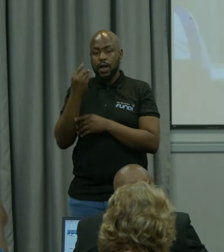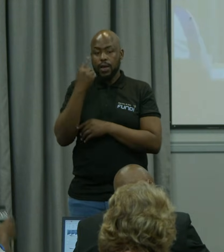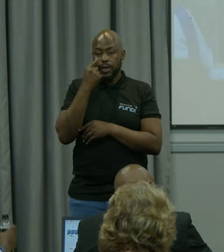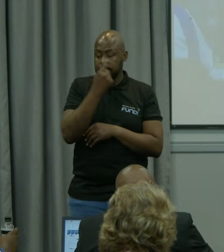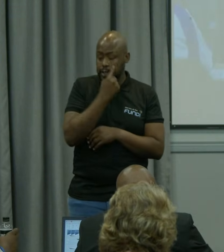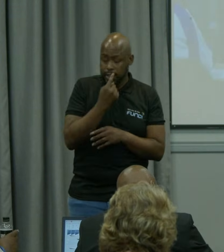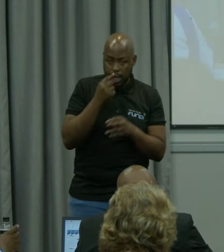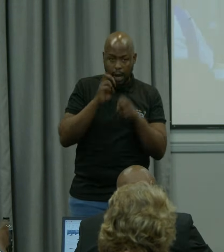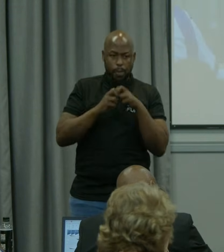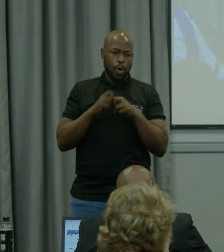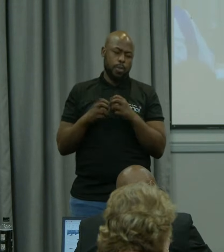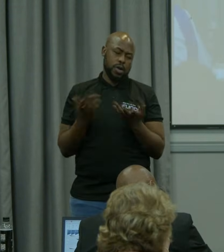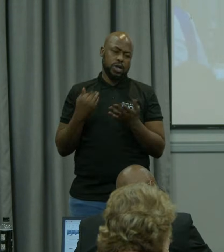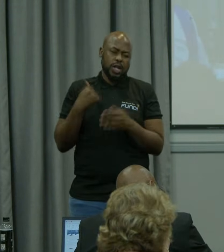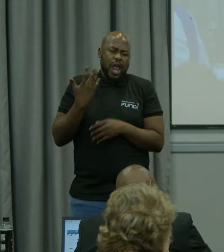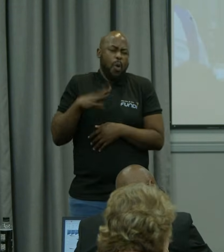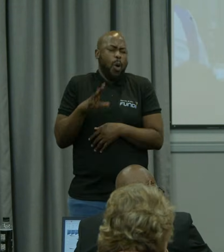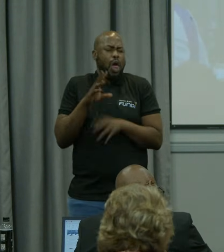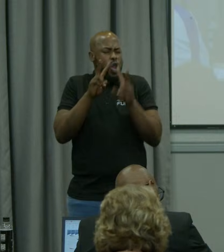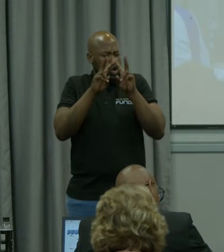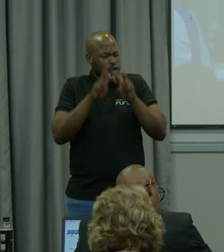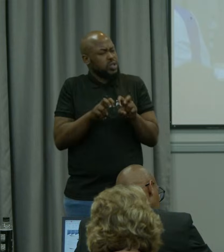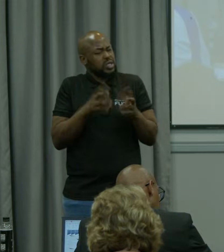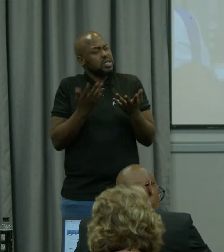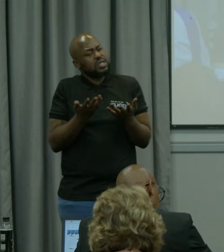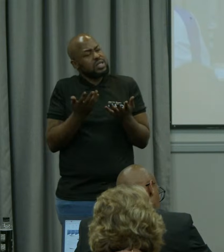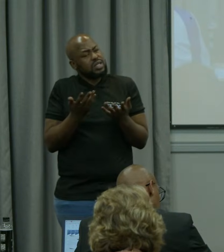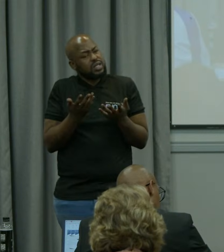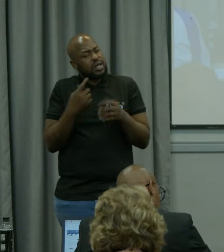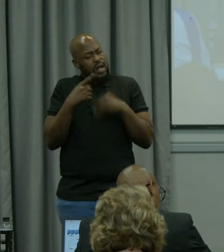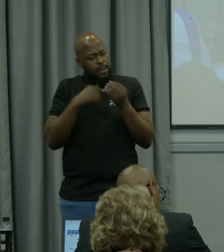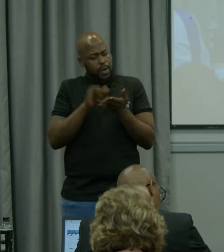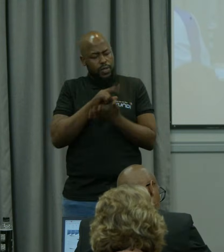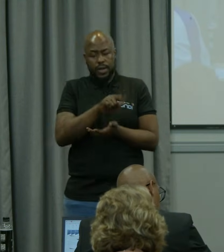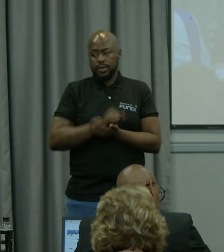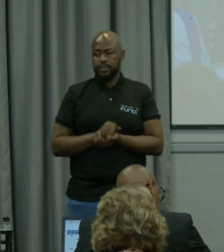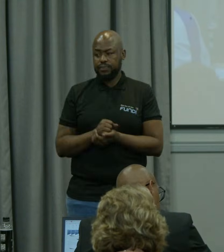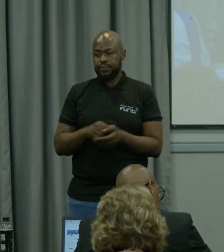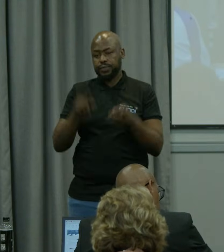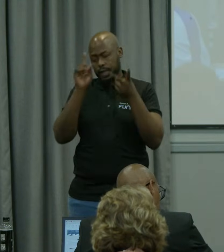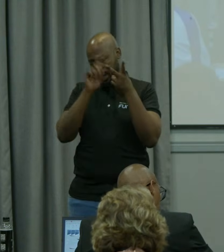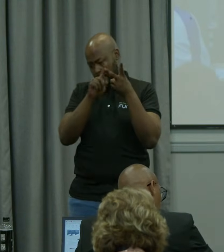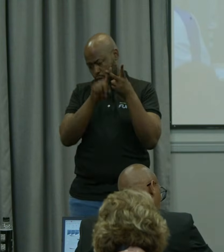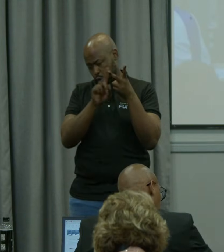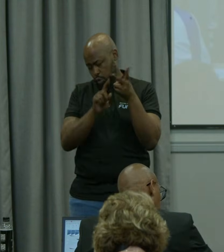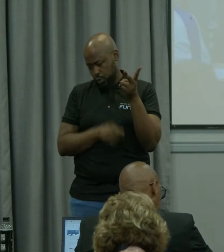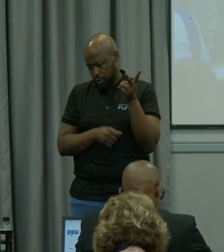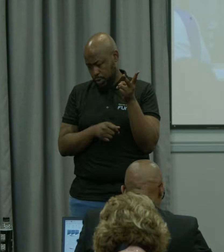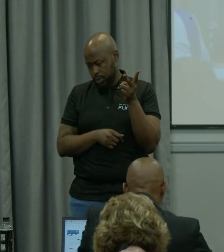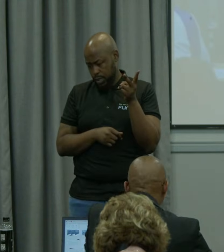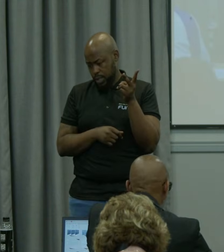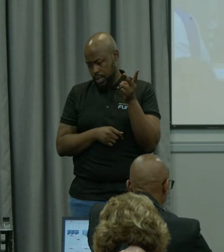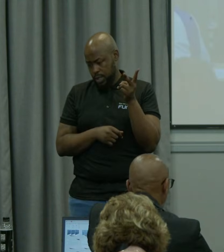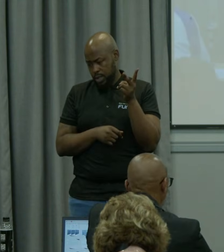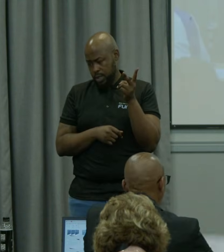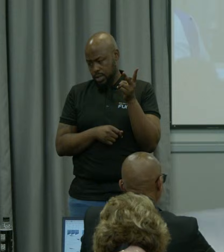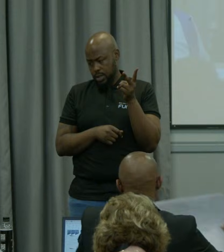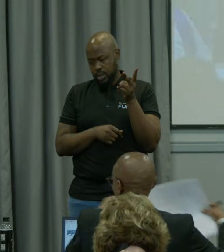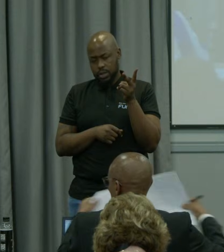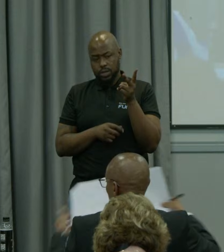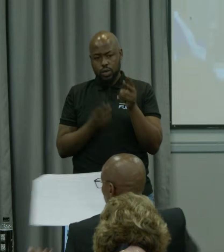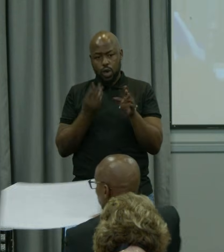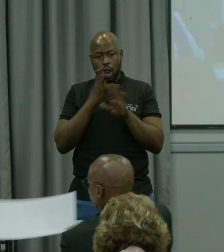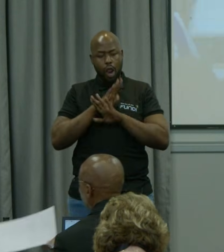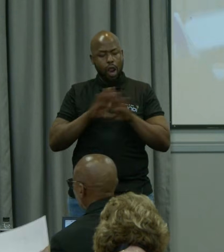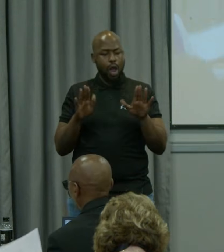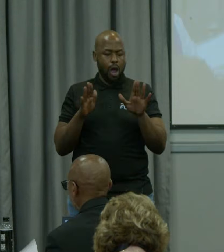problems. So I just want to check in terms of that. The second one, Chair, is also